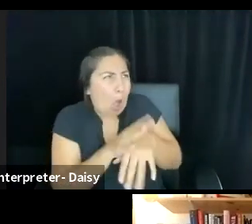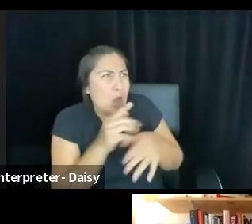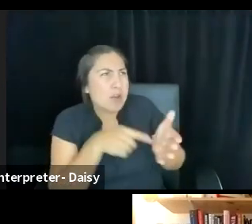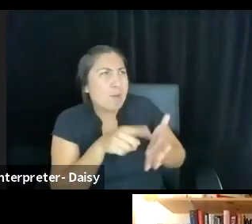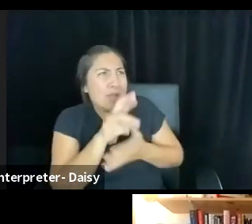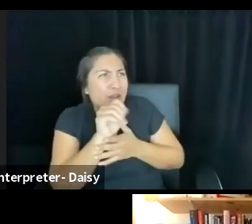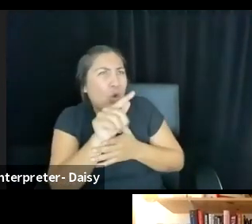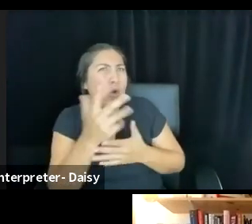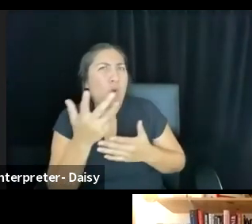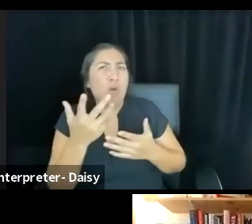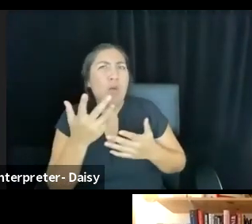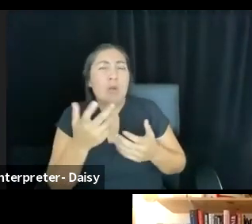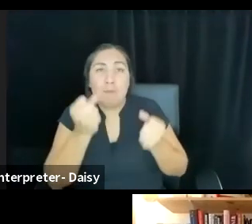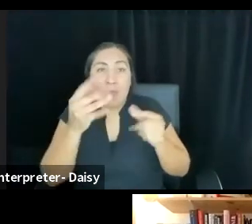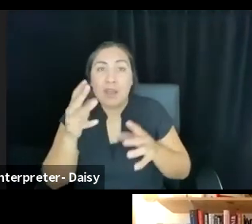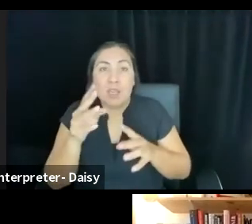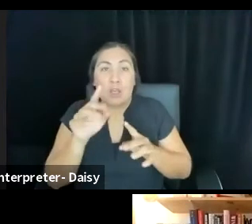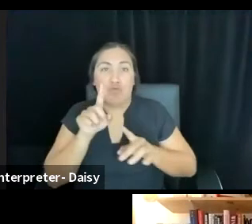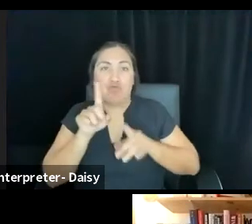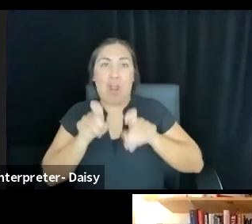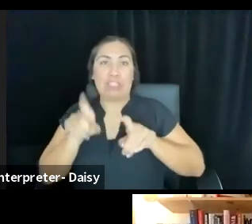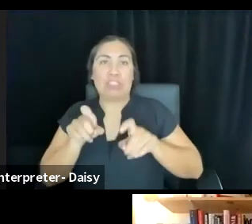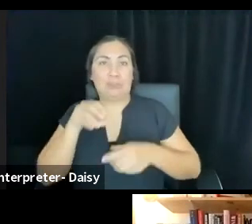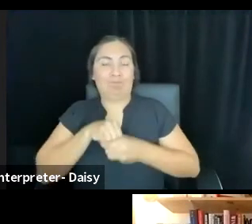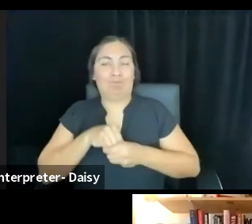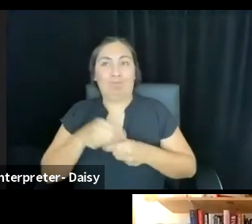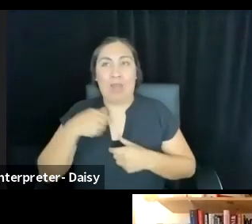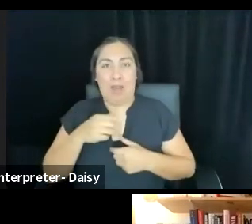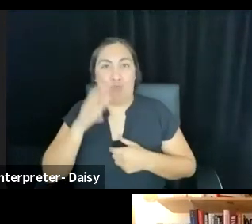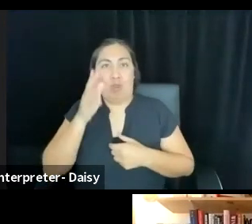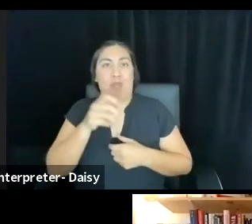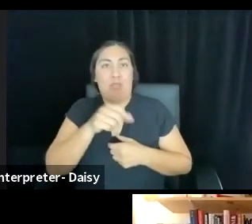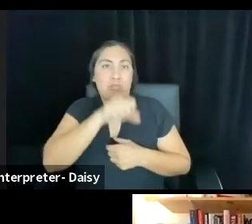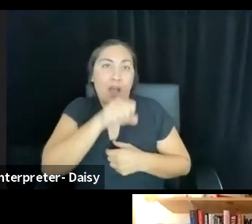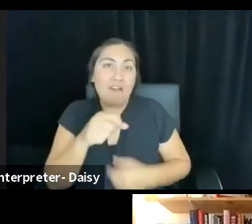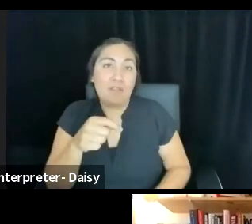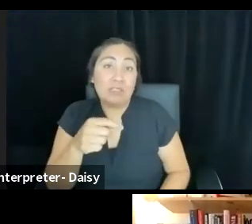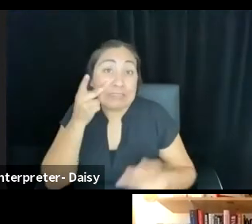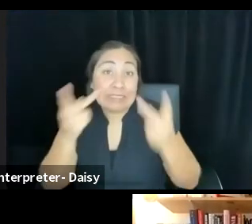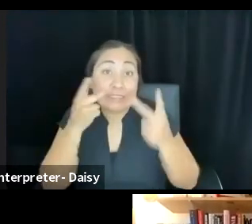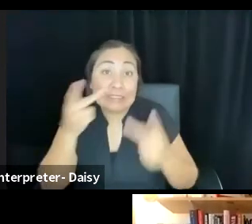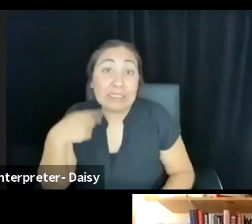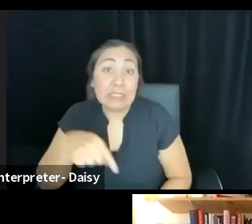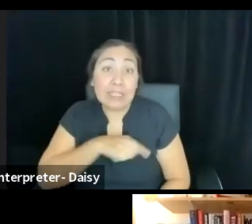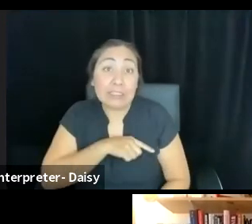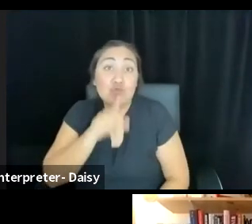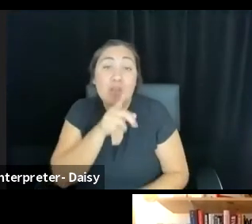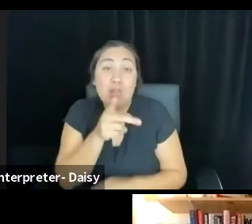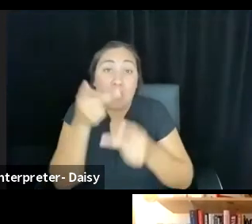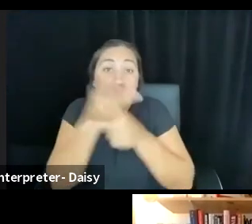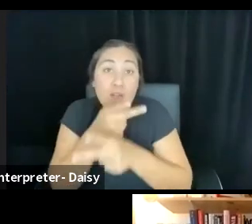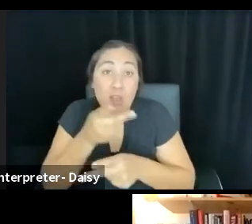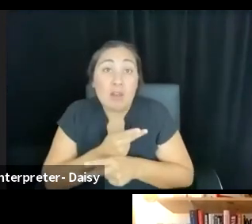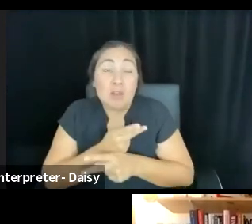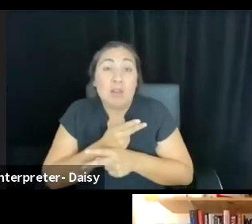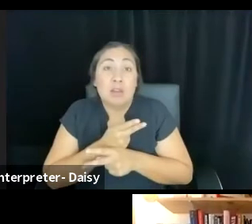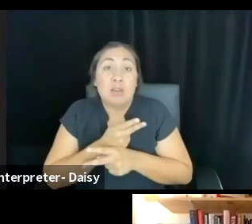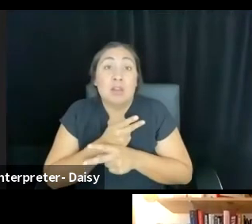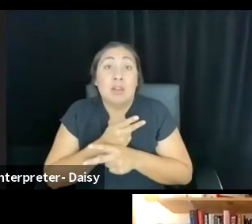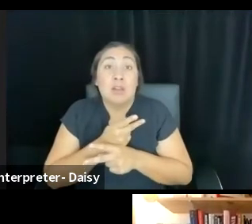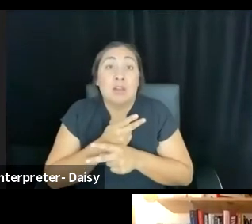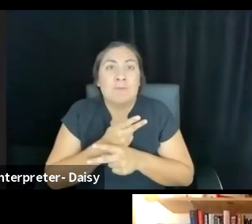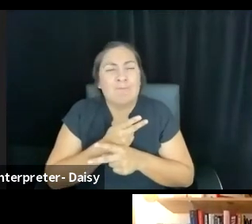These are questions that I would love to see us really wrestle with, so that in the after, because to your point,